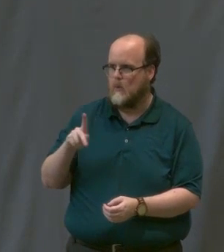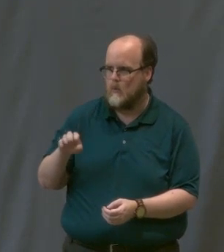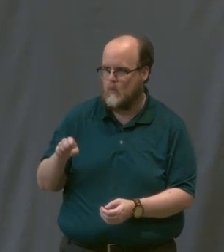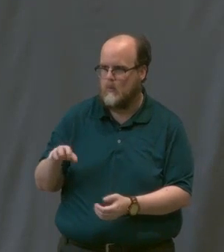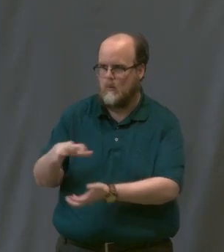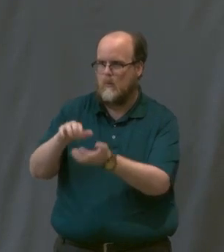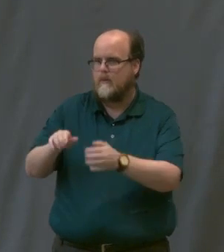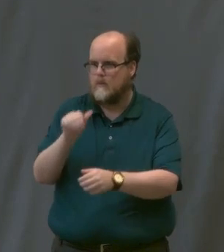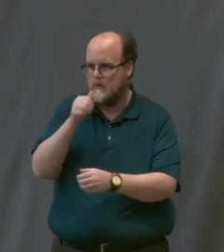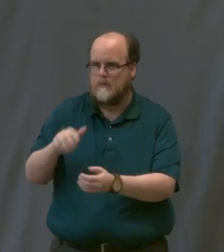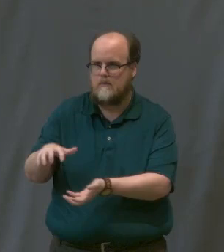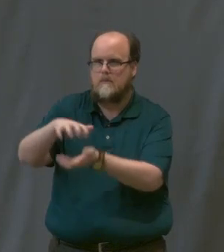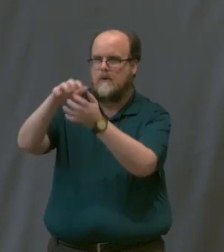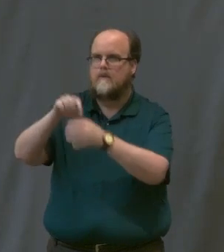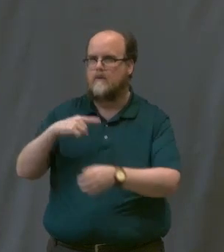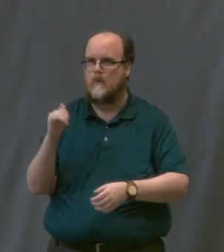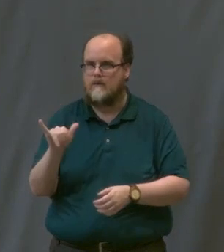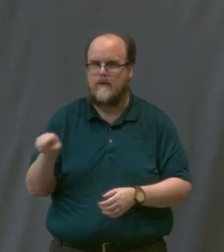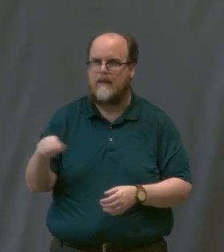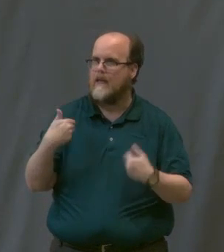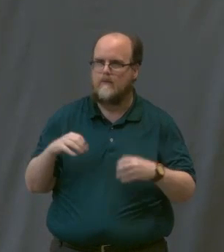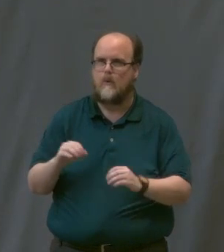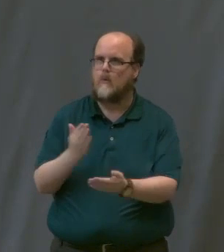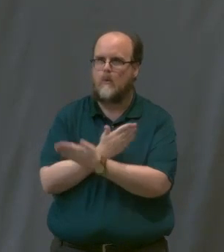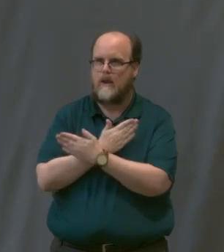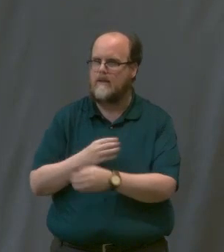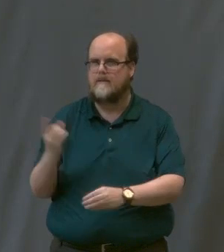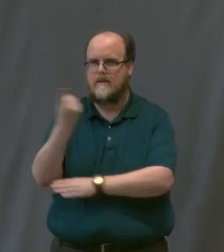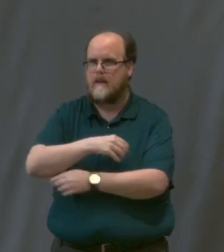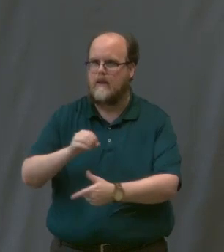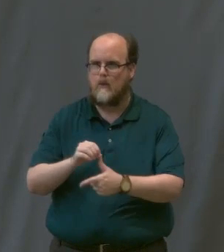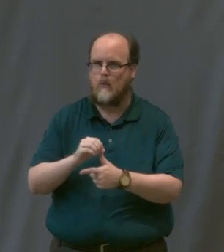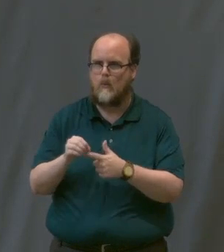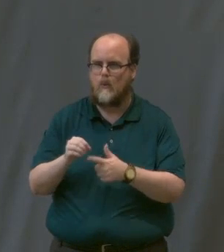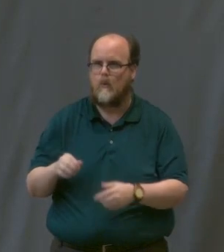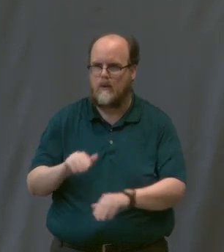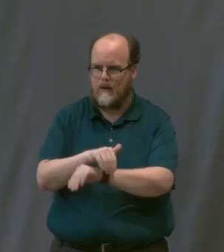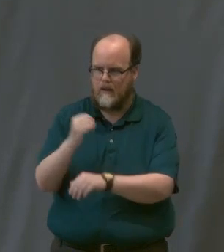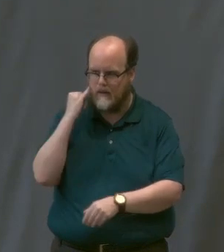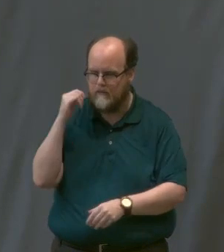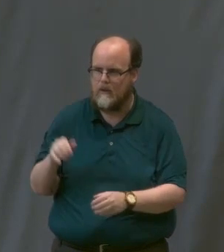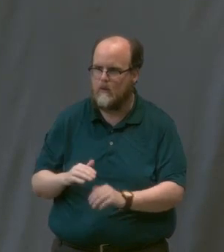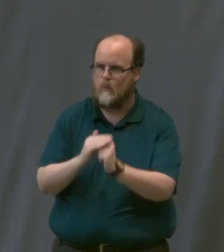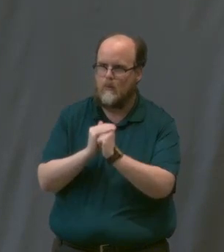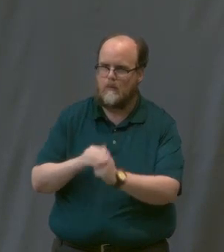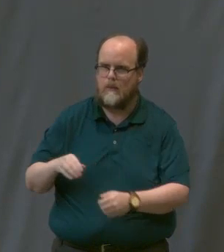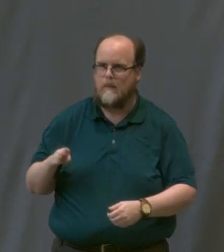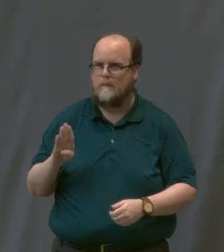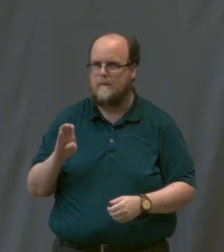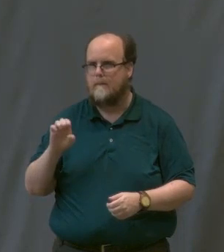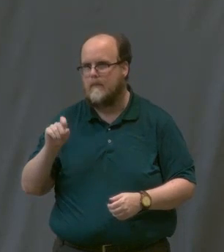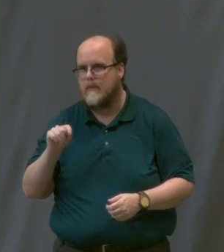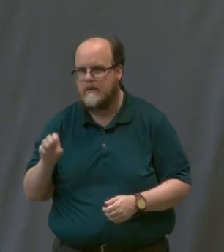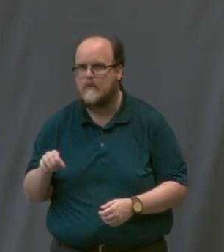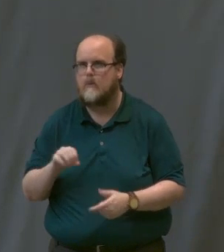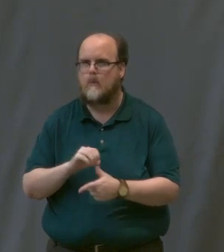up forever and ever, and they will have no rest day or night who worship the beast and his image and whoever receives the